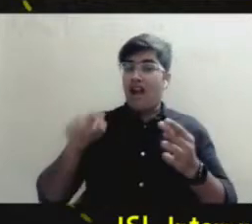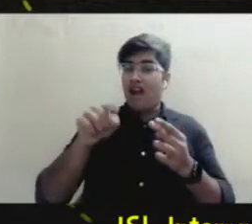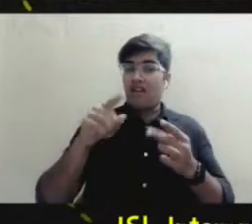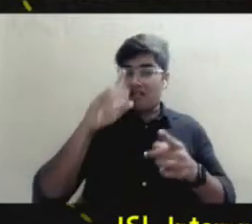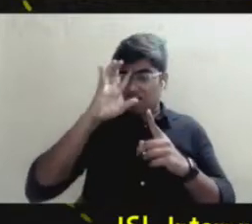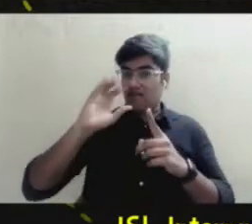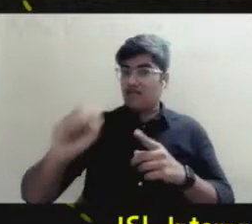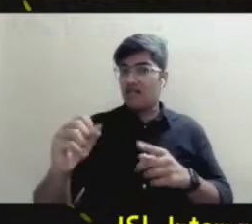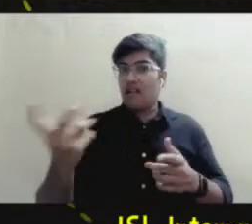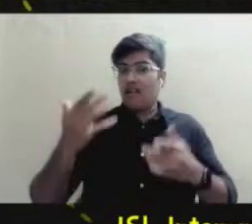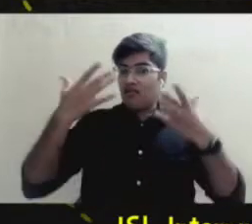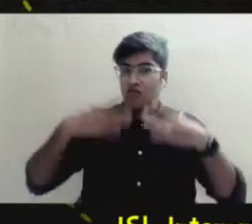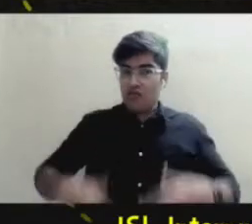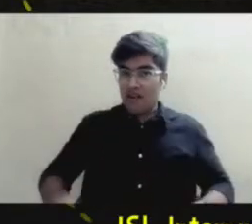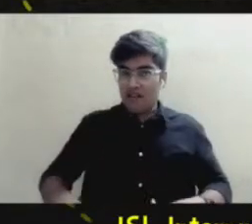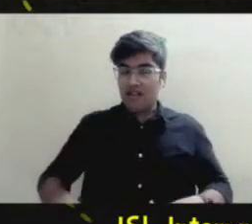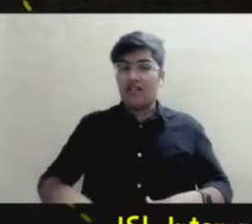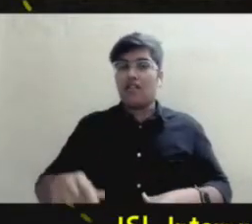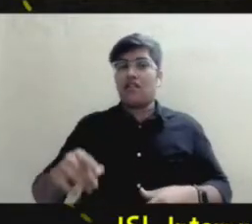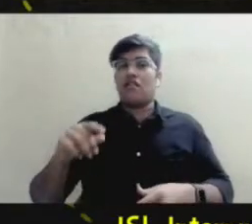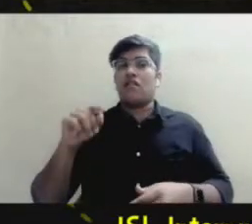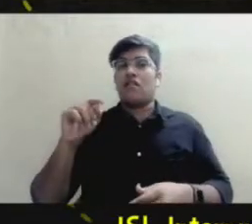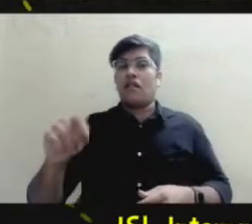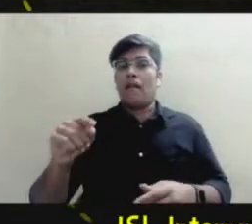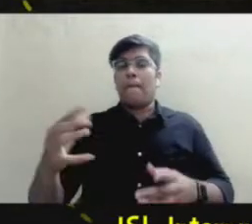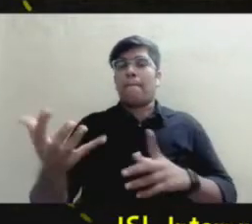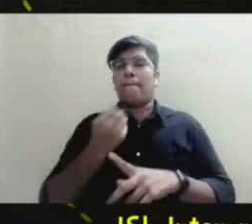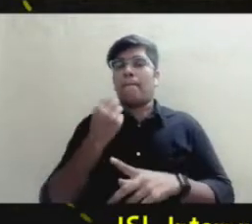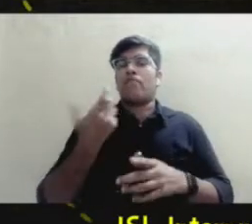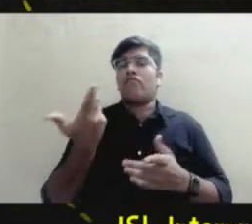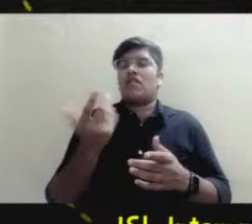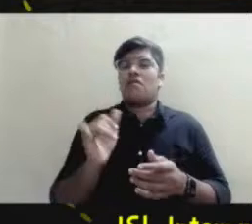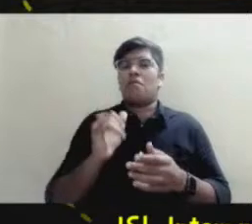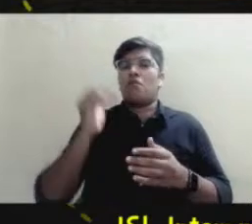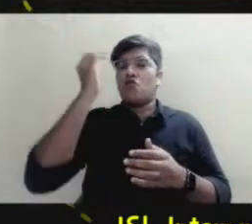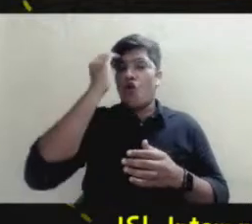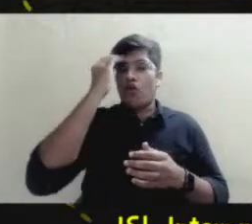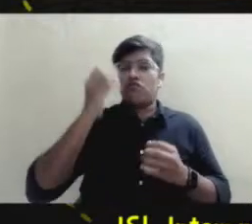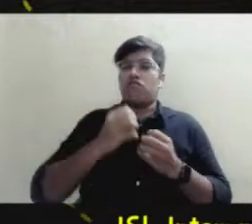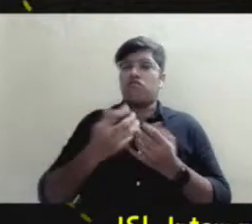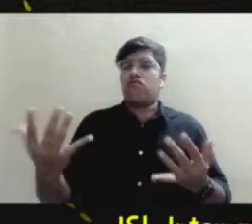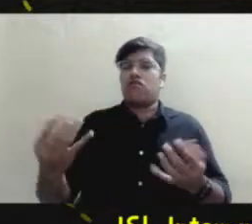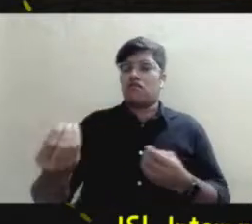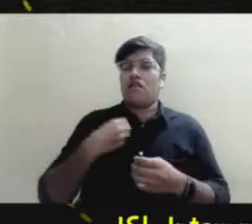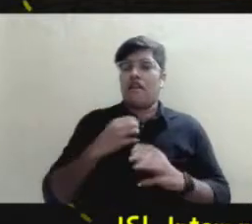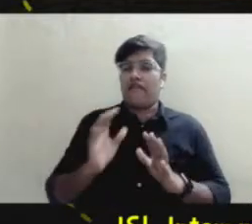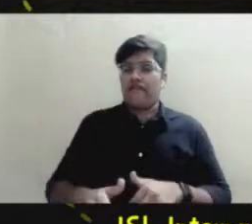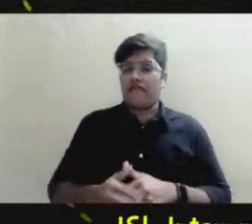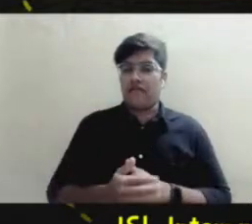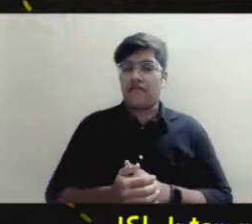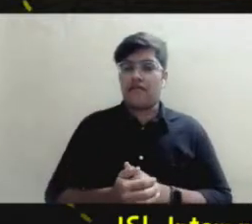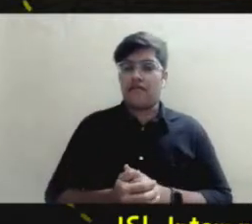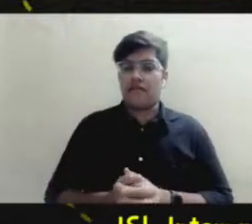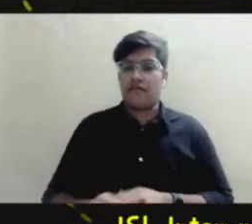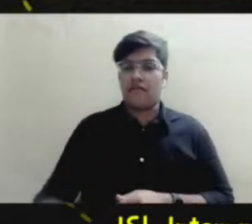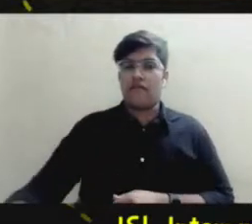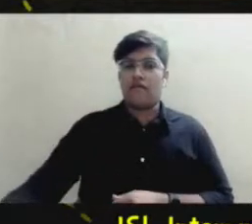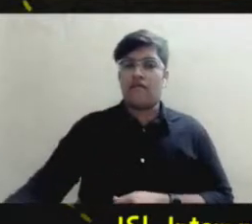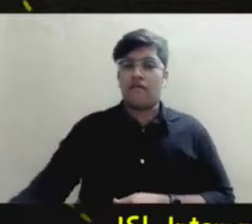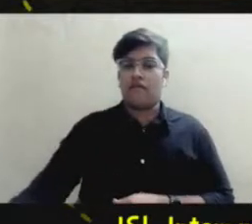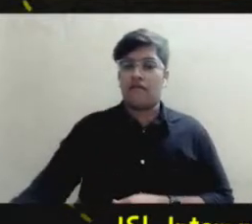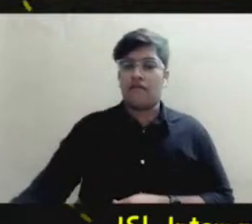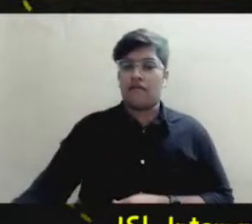that it becomes a form of gathering knowledge about what it means to be a human being at some level. Yes. And